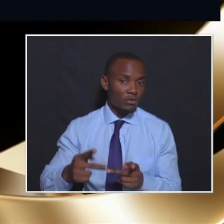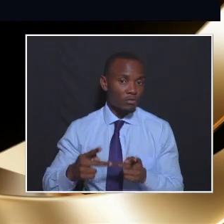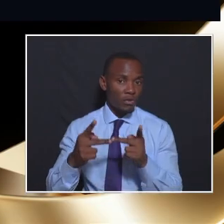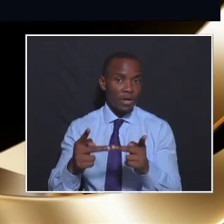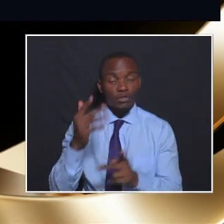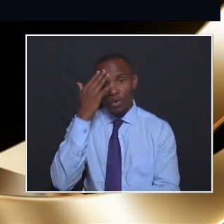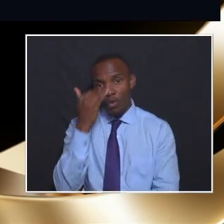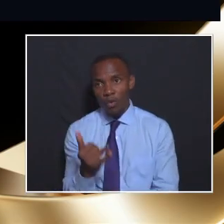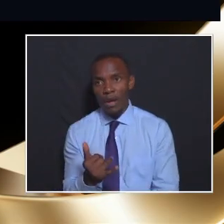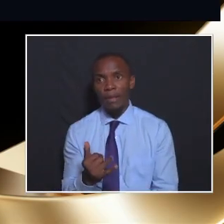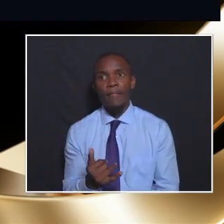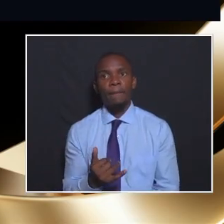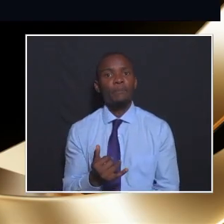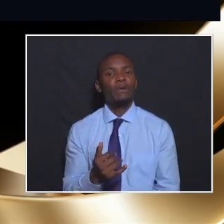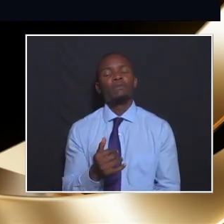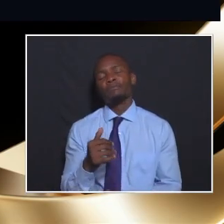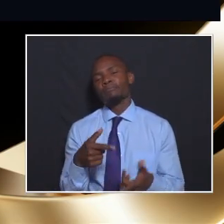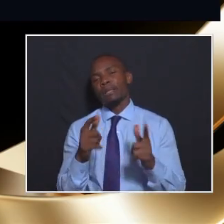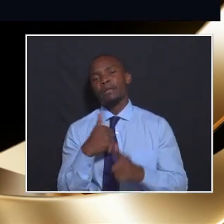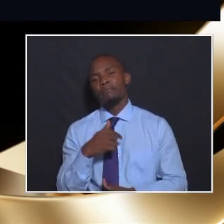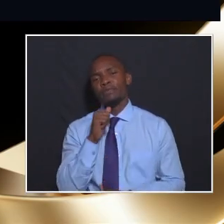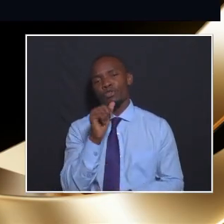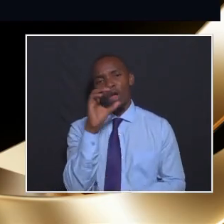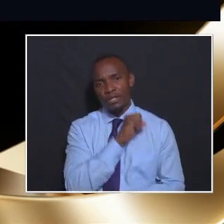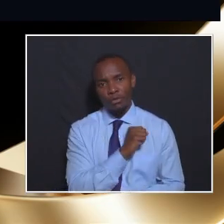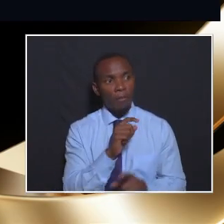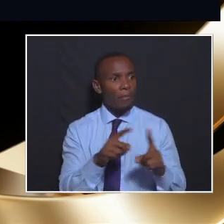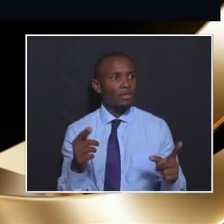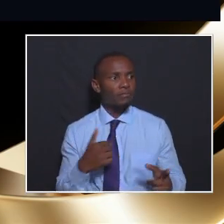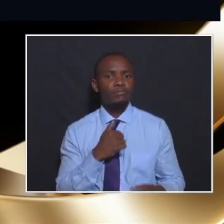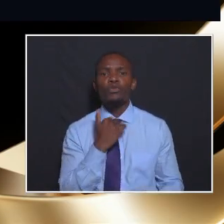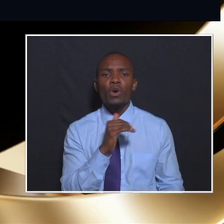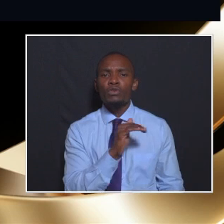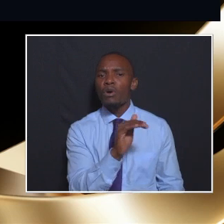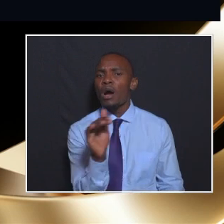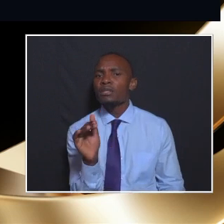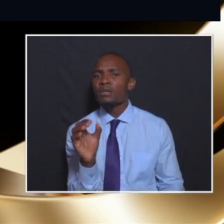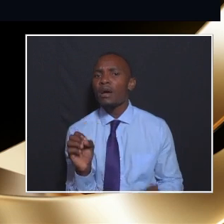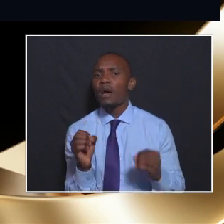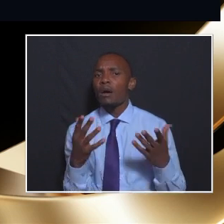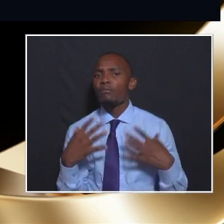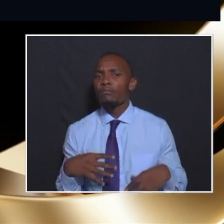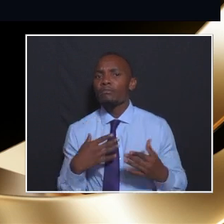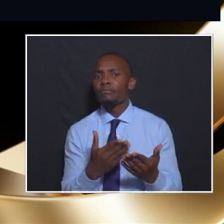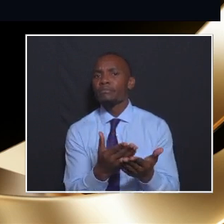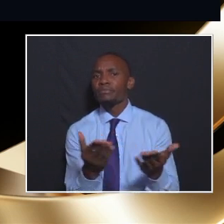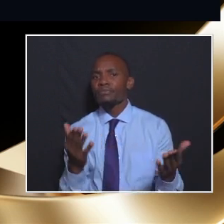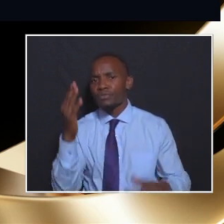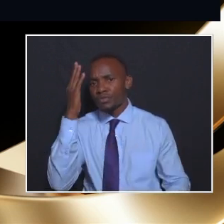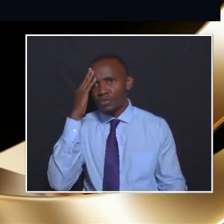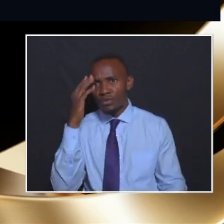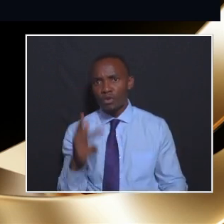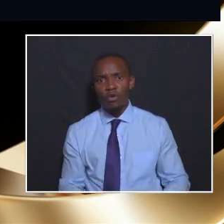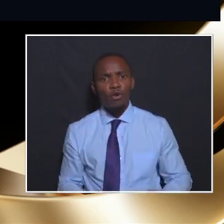sound, many people here, okay, let me not assume. By show of hands in this room, how many people are familiar with